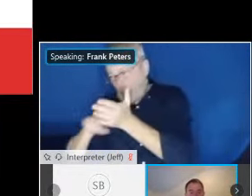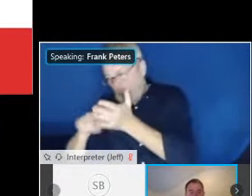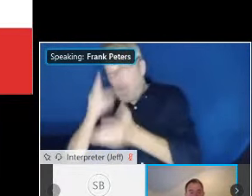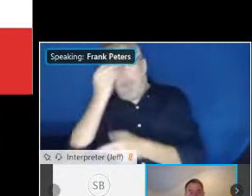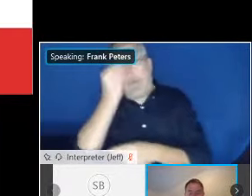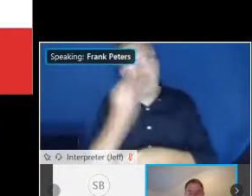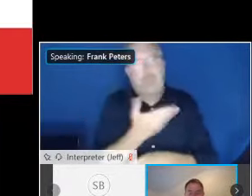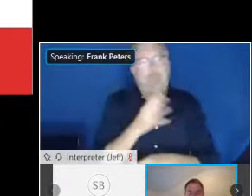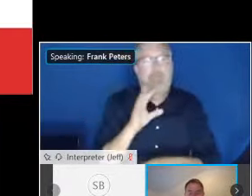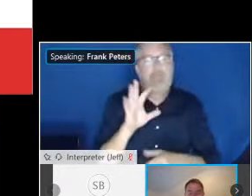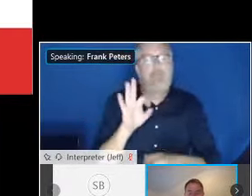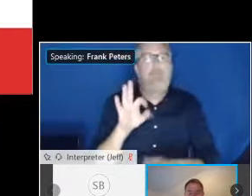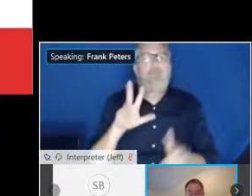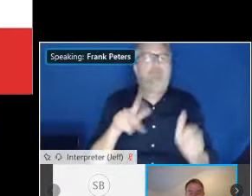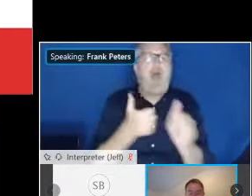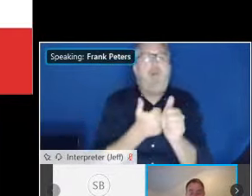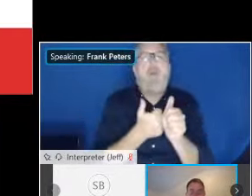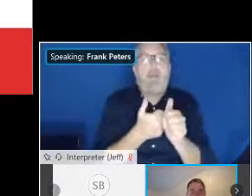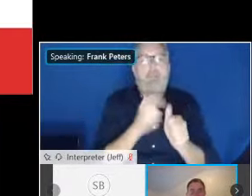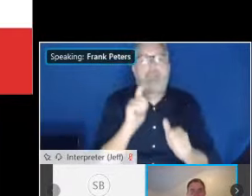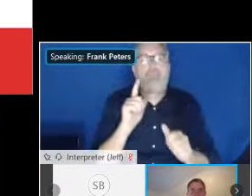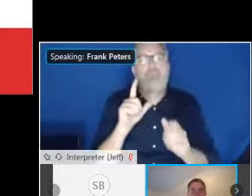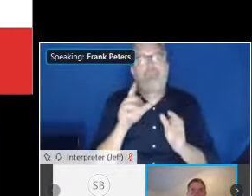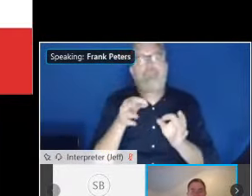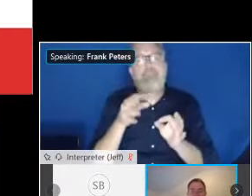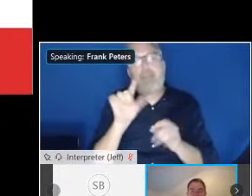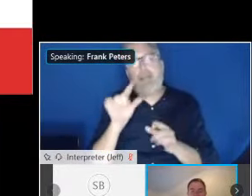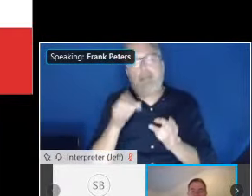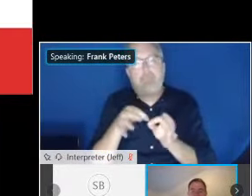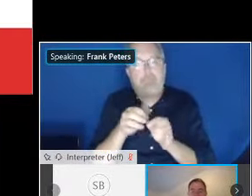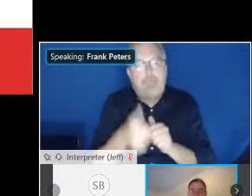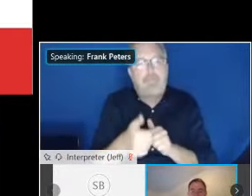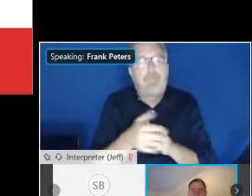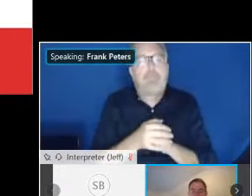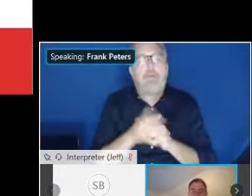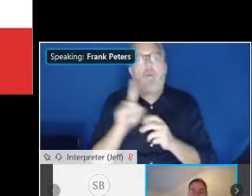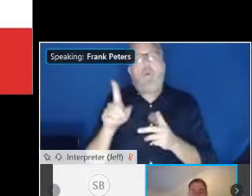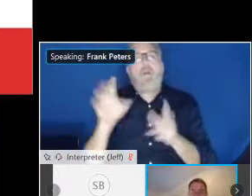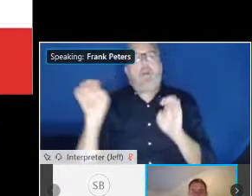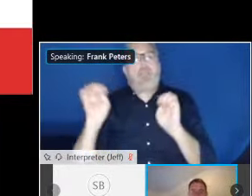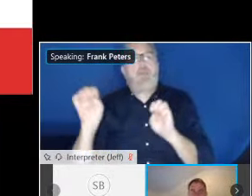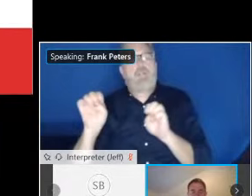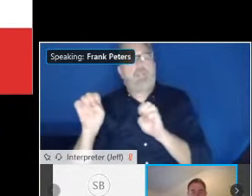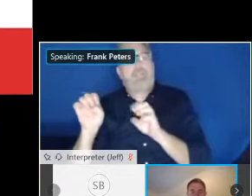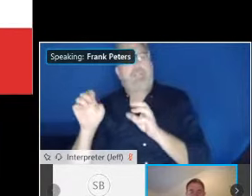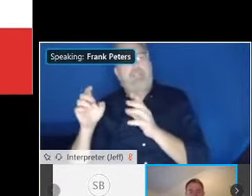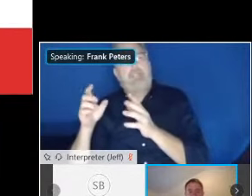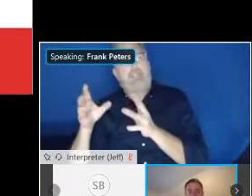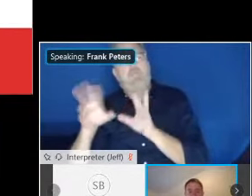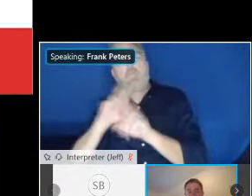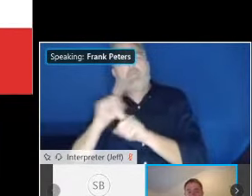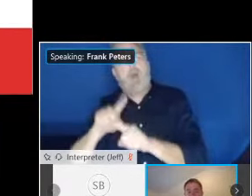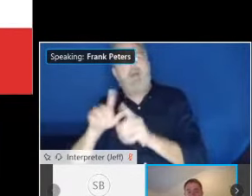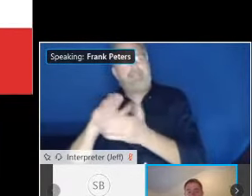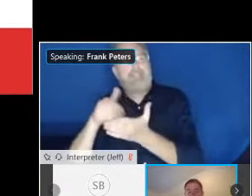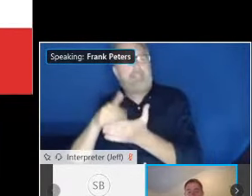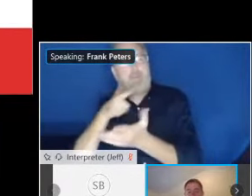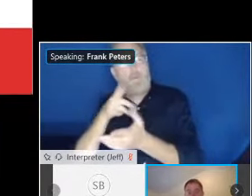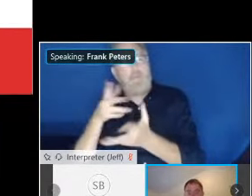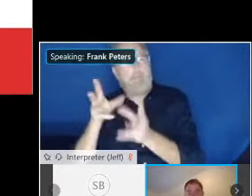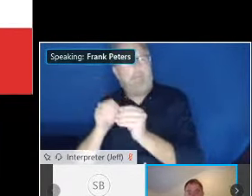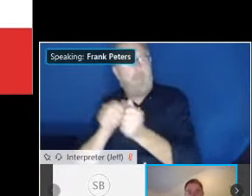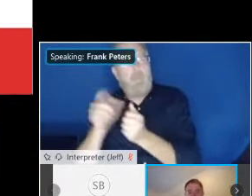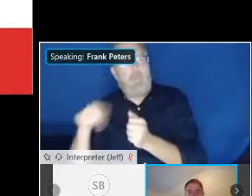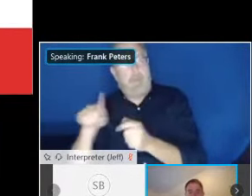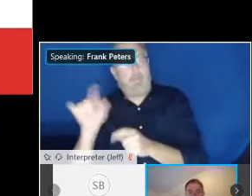some require follow-up with the senior leadership group as well as the Emergency Operations Center that I'm meeting with daily. This group,